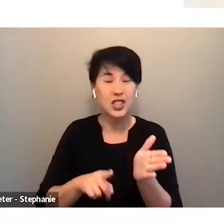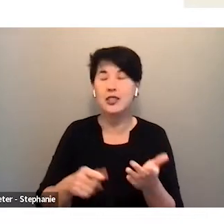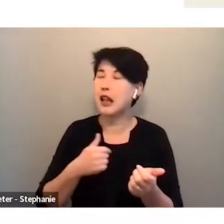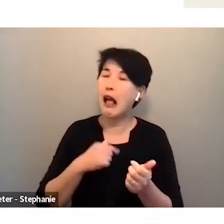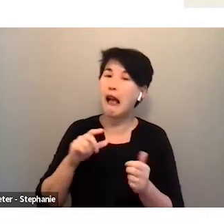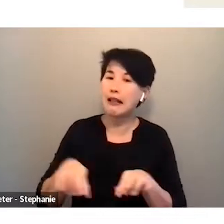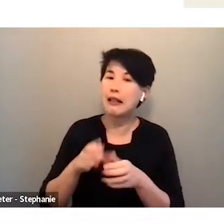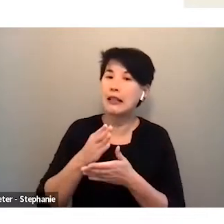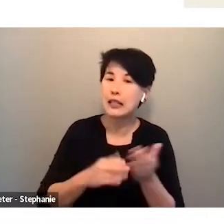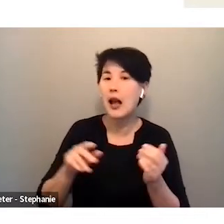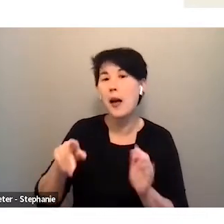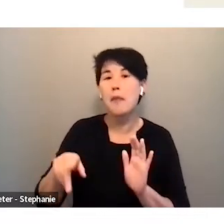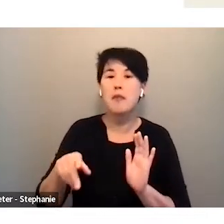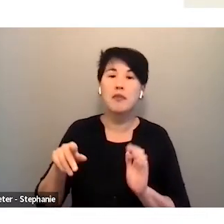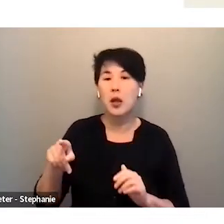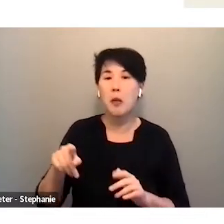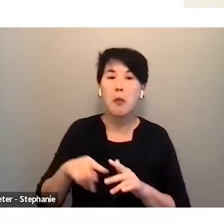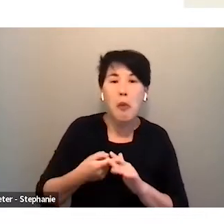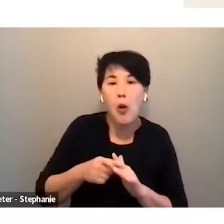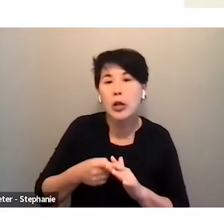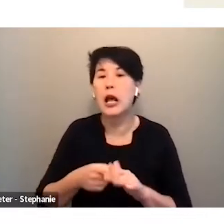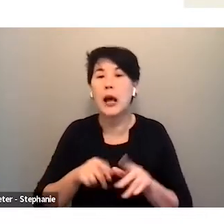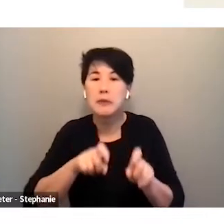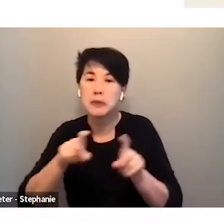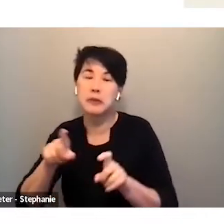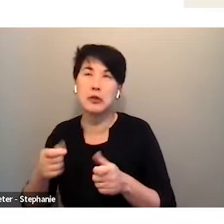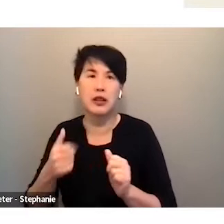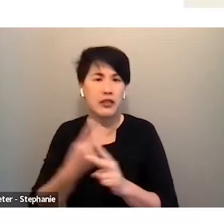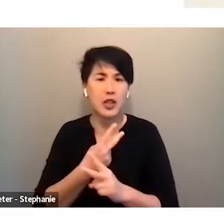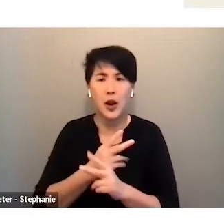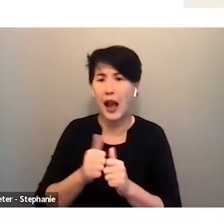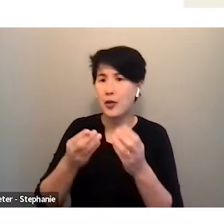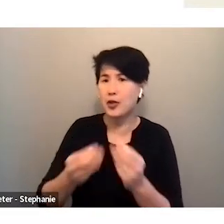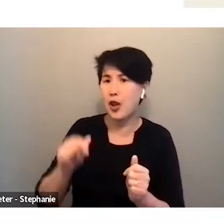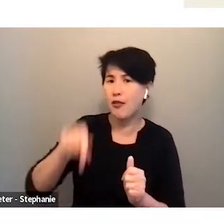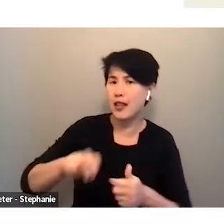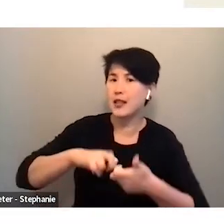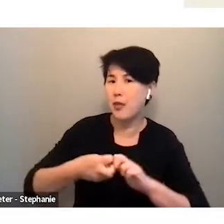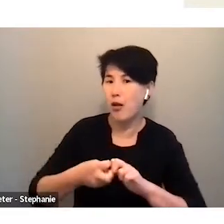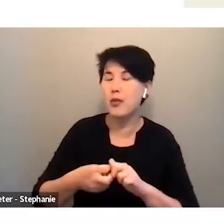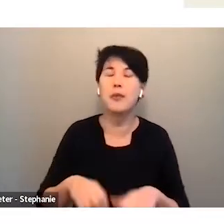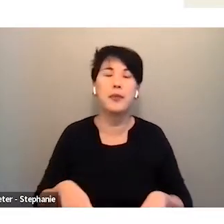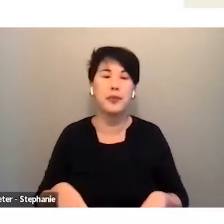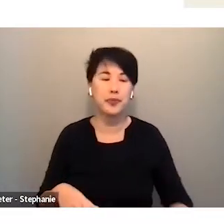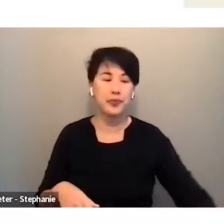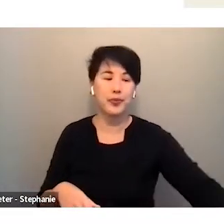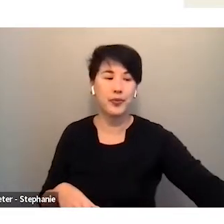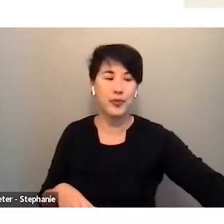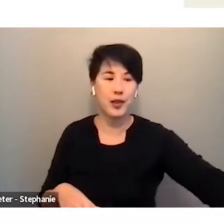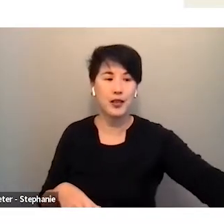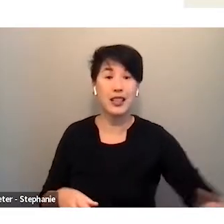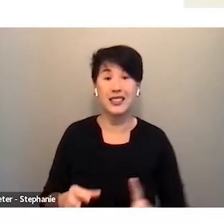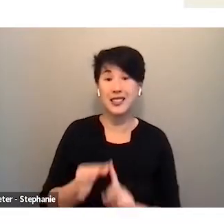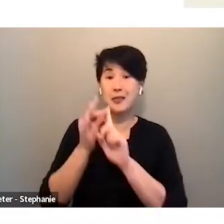of prototypes and testing to try and work out how to kind of solve this problem of waste,